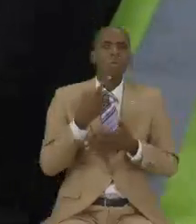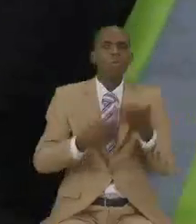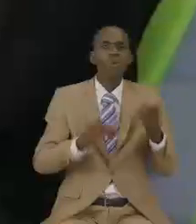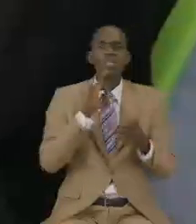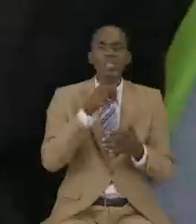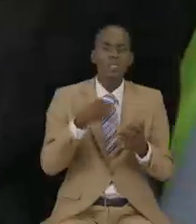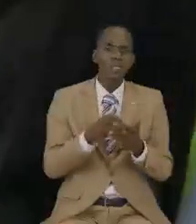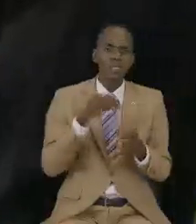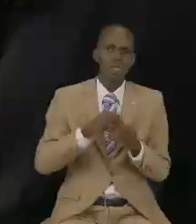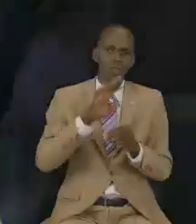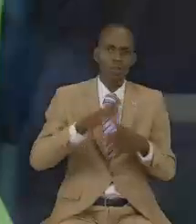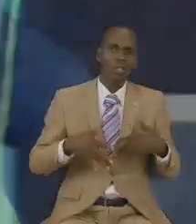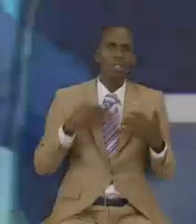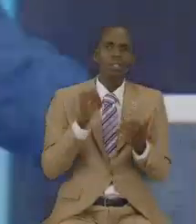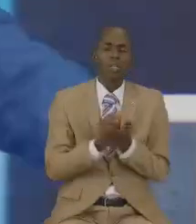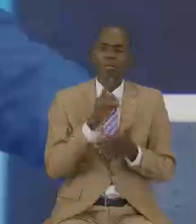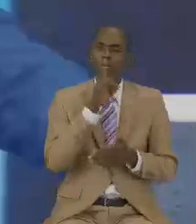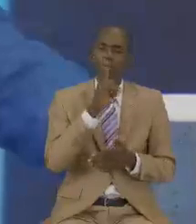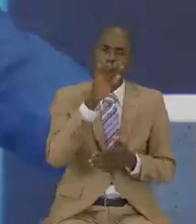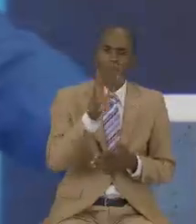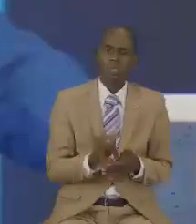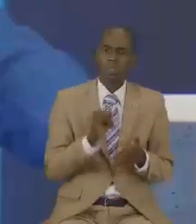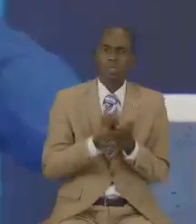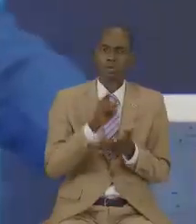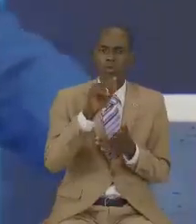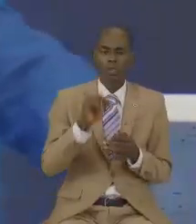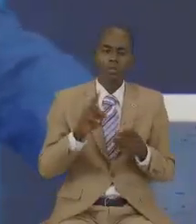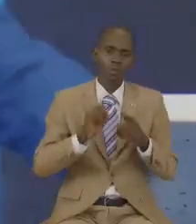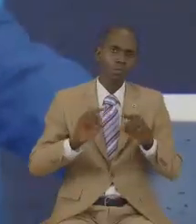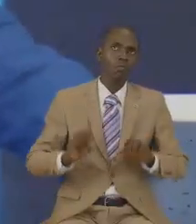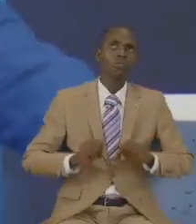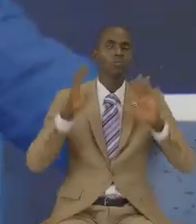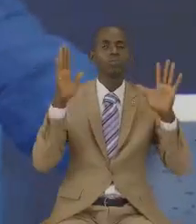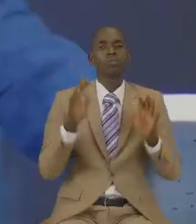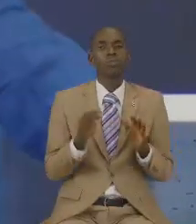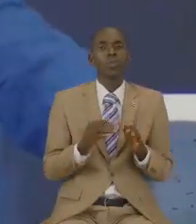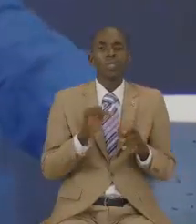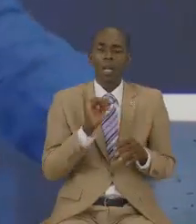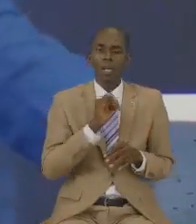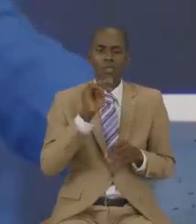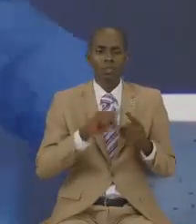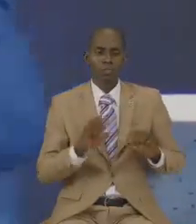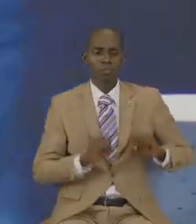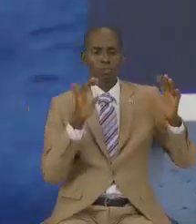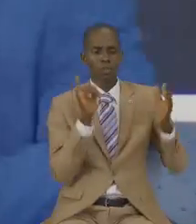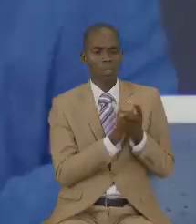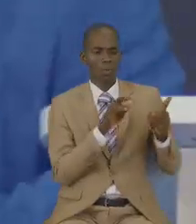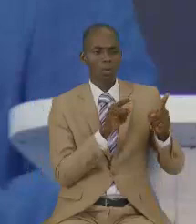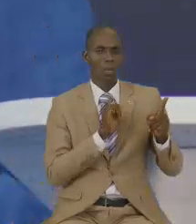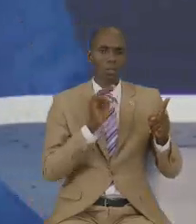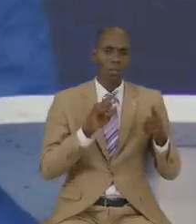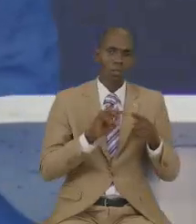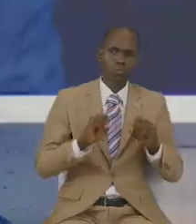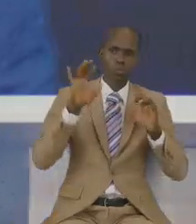that really, really, I need to give up that? I need to give up that. I need to give up that so